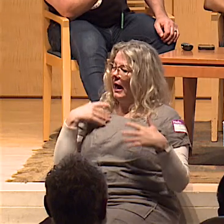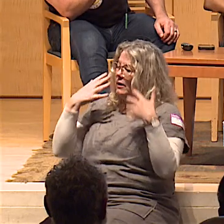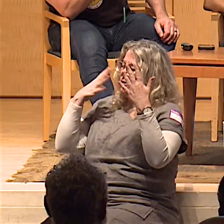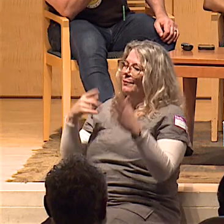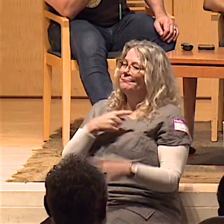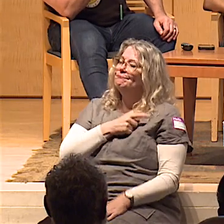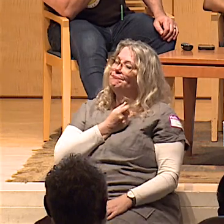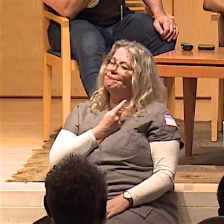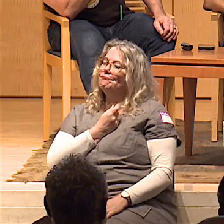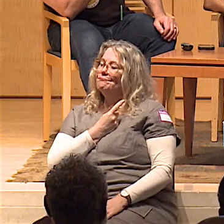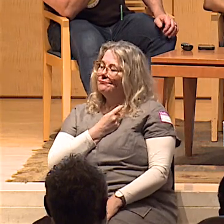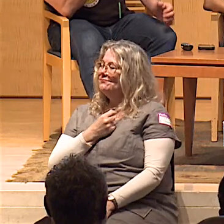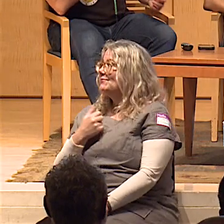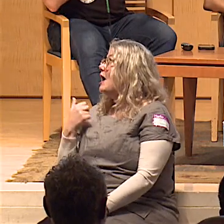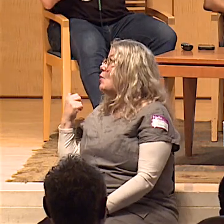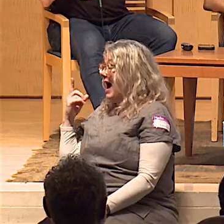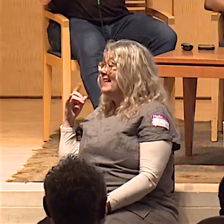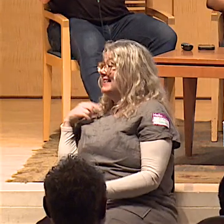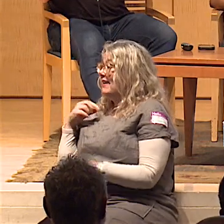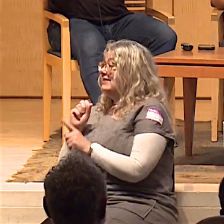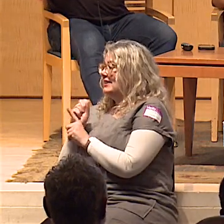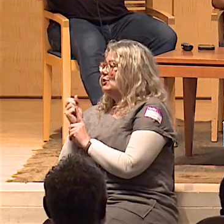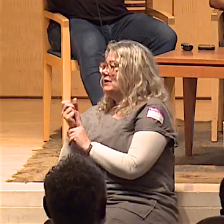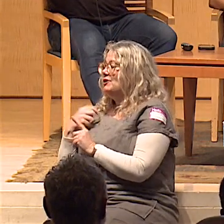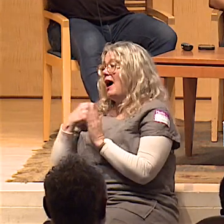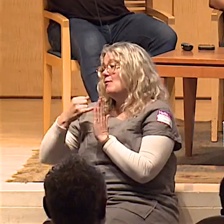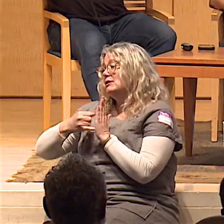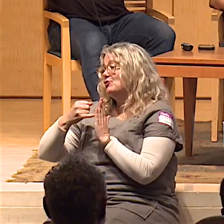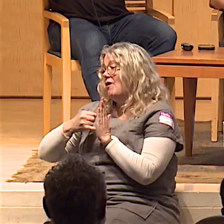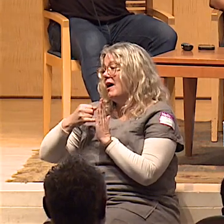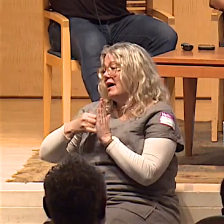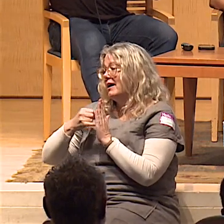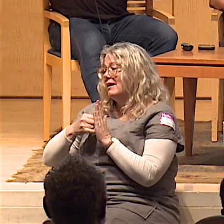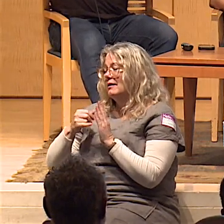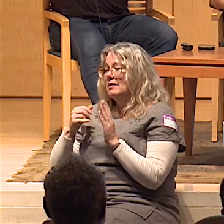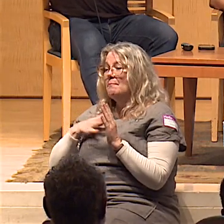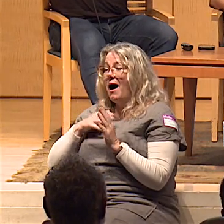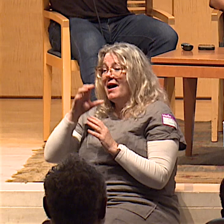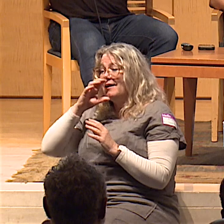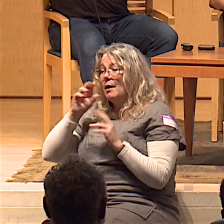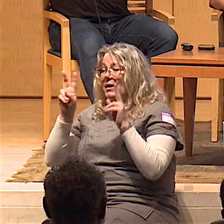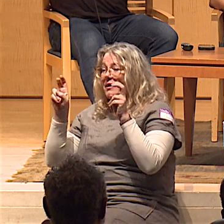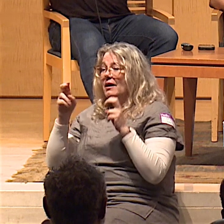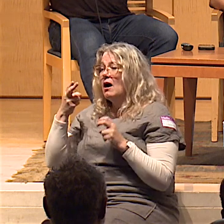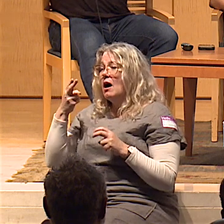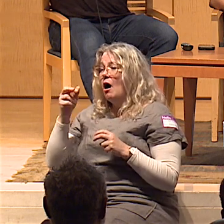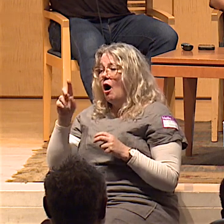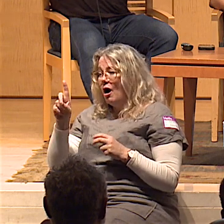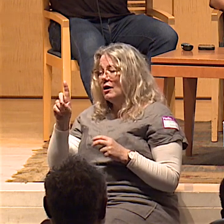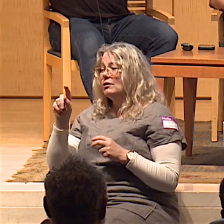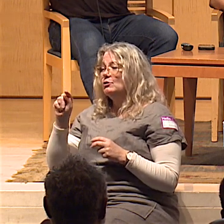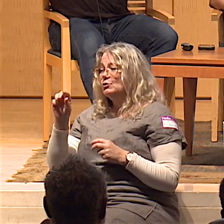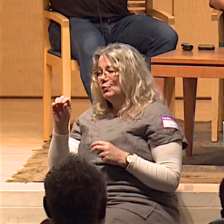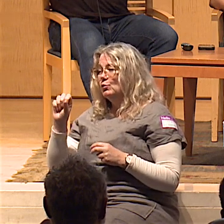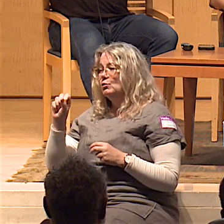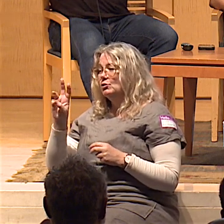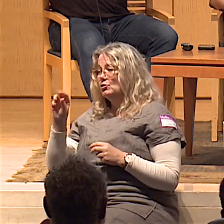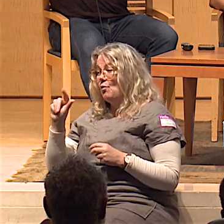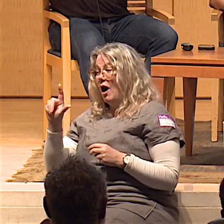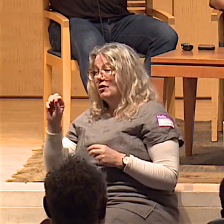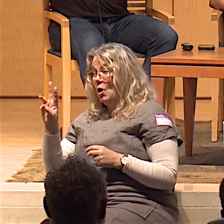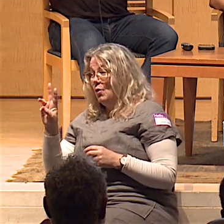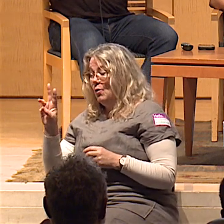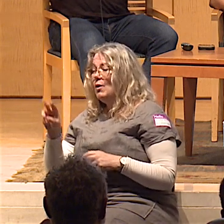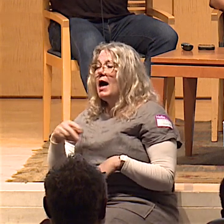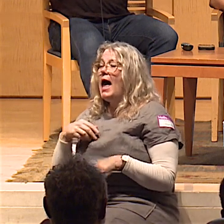that. I actually had this situation where I was drawing this Hard to Swallow comics, and I would I kept on drawing the penis